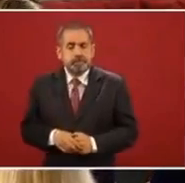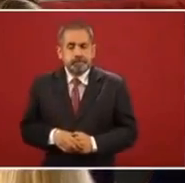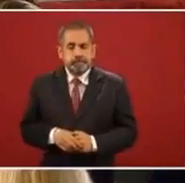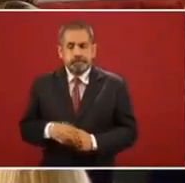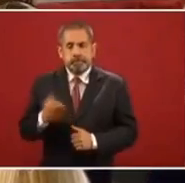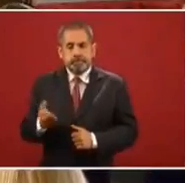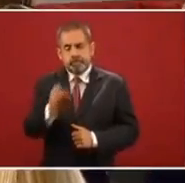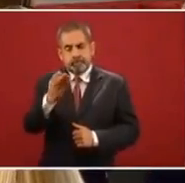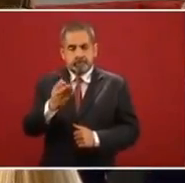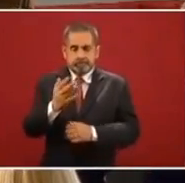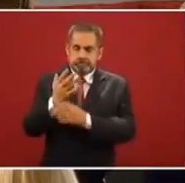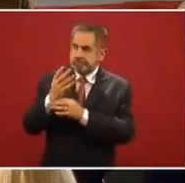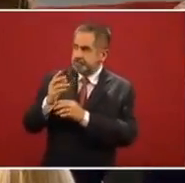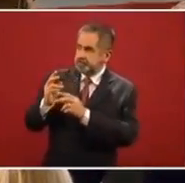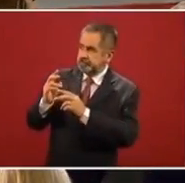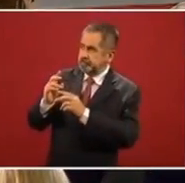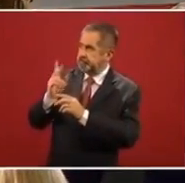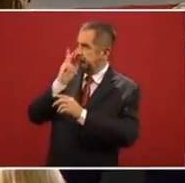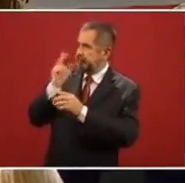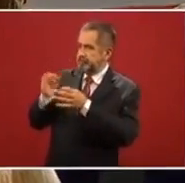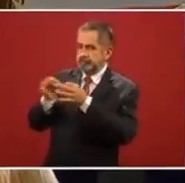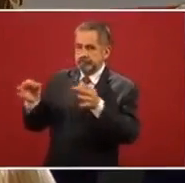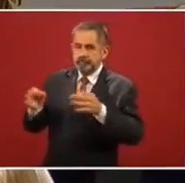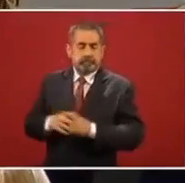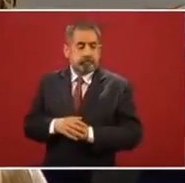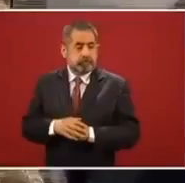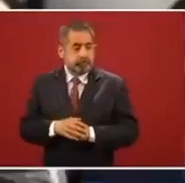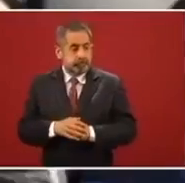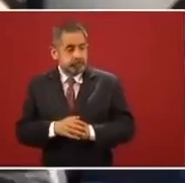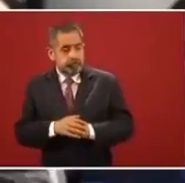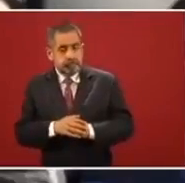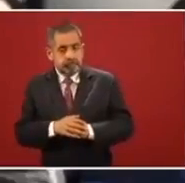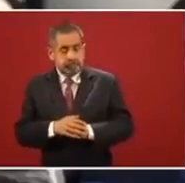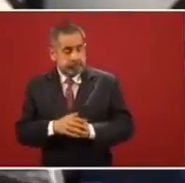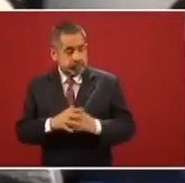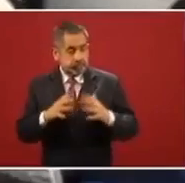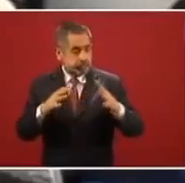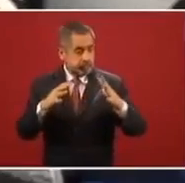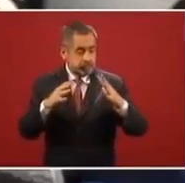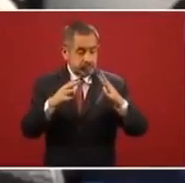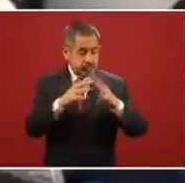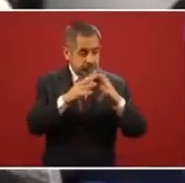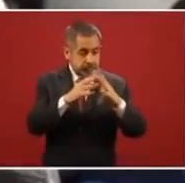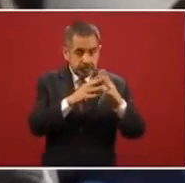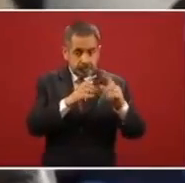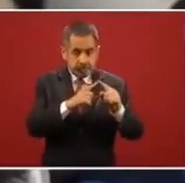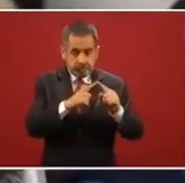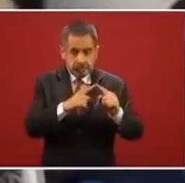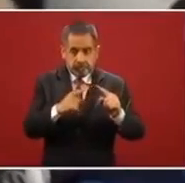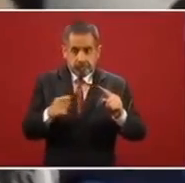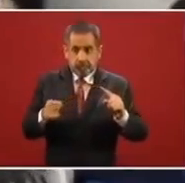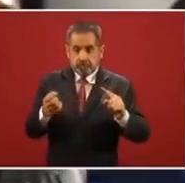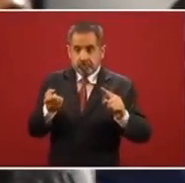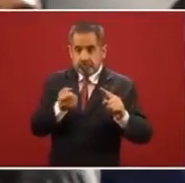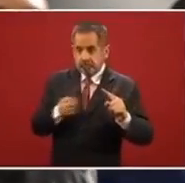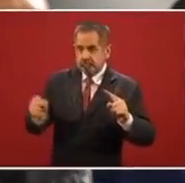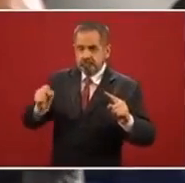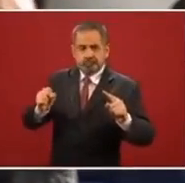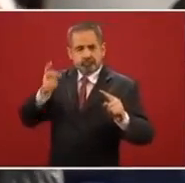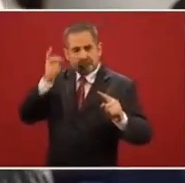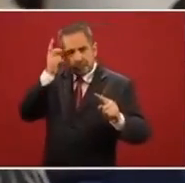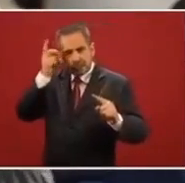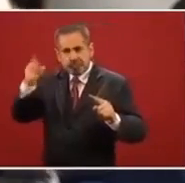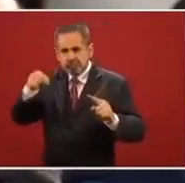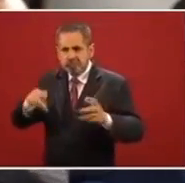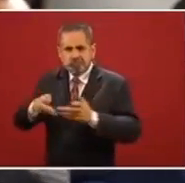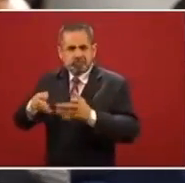Señor, una cita. Que Sir, toda buena guerra es principio militar, que el que es dueño de la mar es el dueño de la tierra.